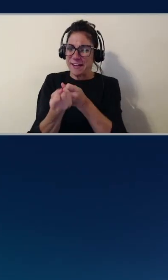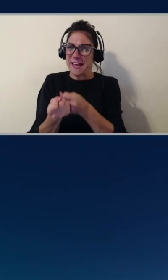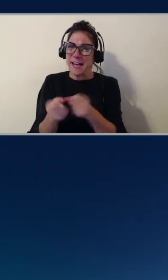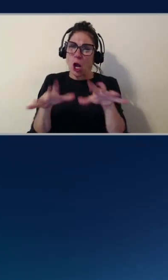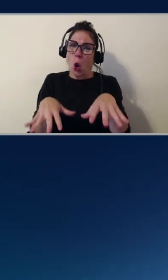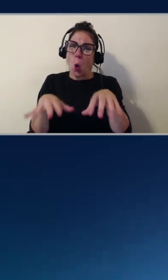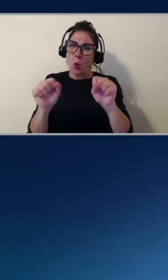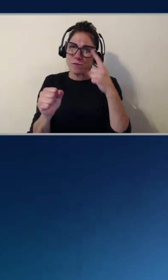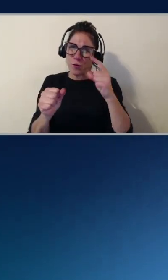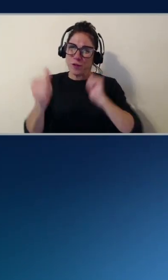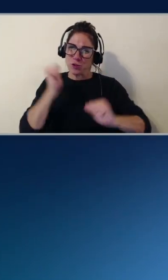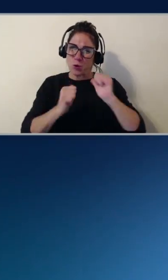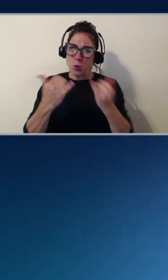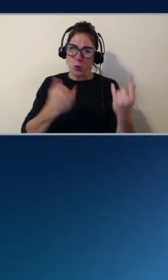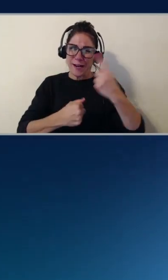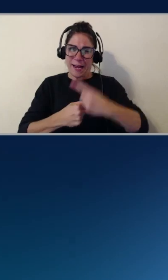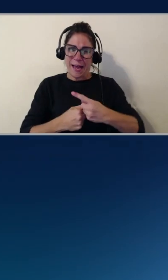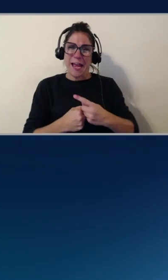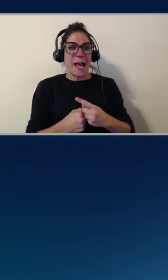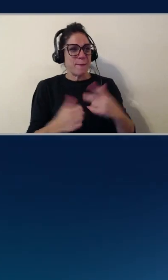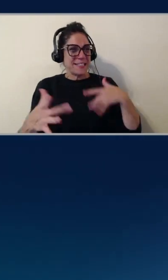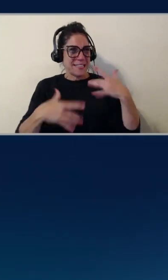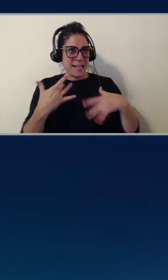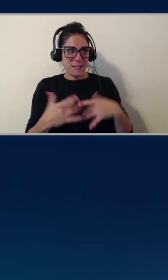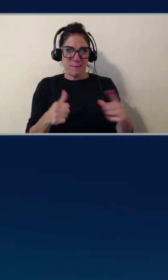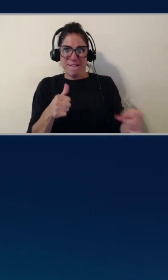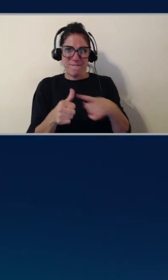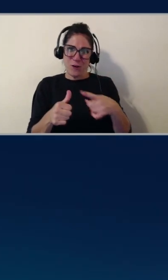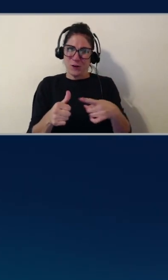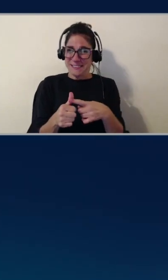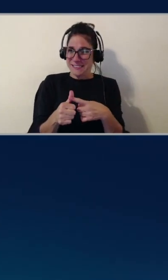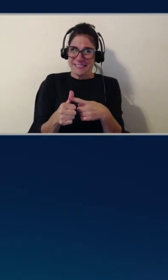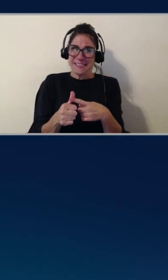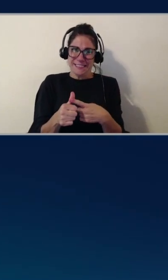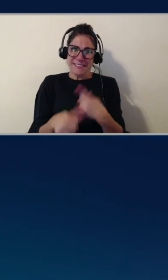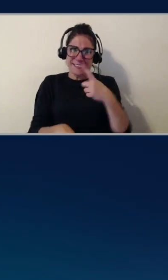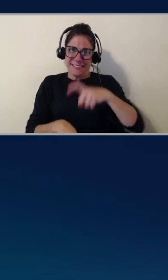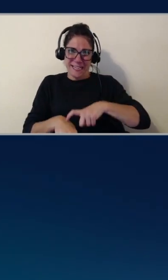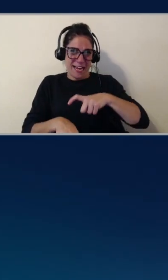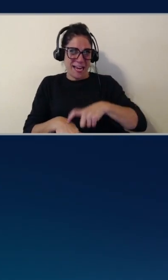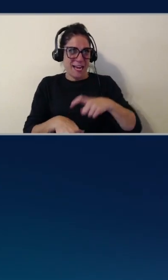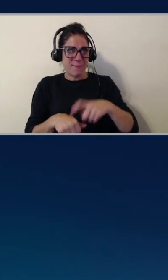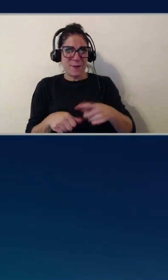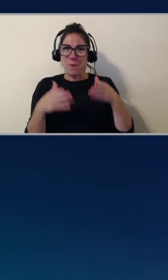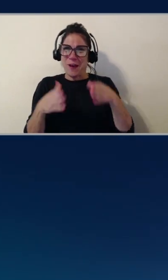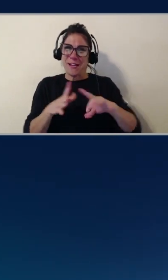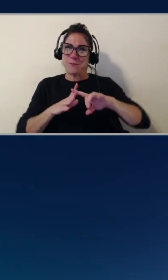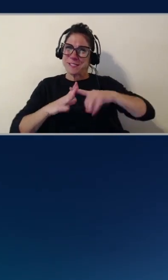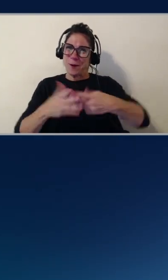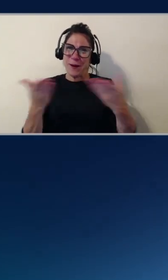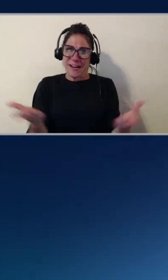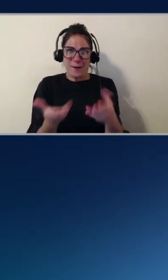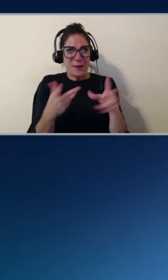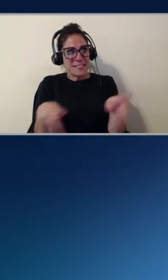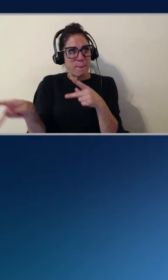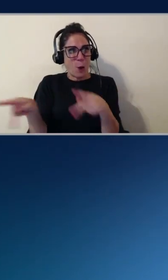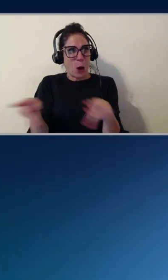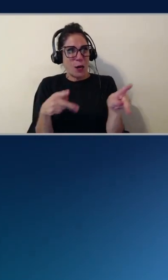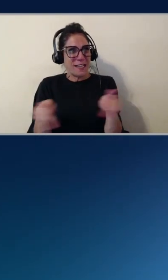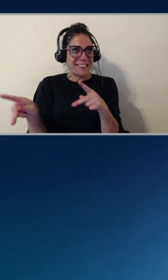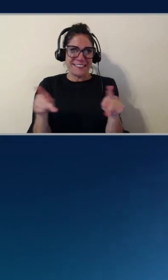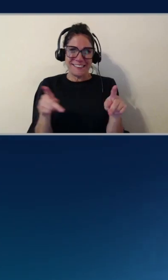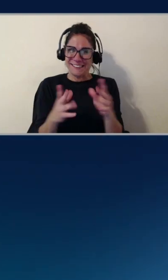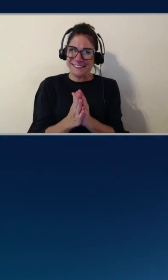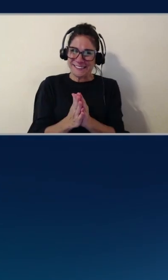show today. Very excited. This is my first segment. What? Yeah. I can't believe and it. What a way to kick it off. Yes. It's a party. Oh, you just said that at the